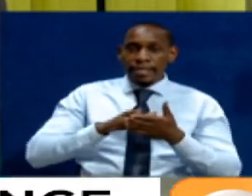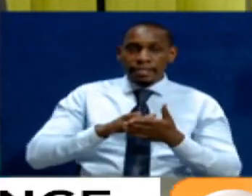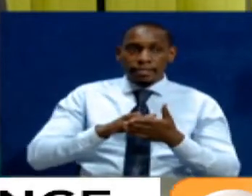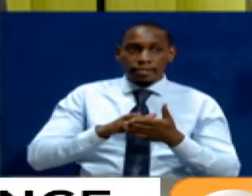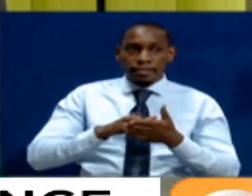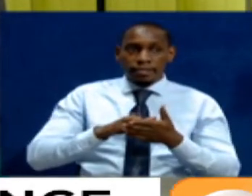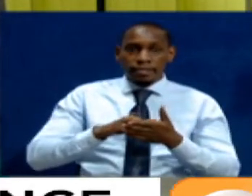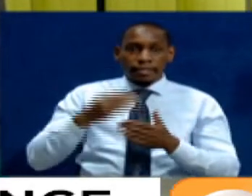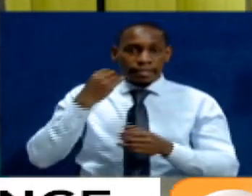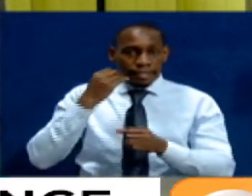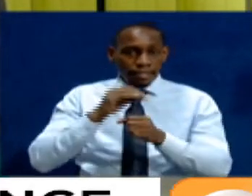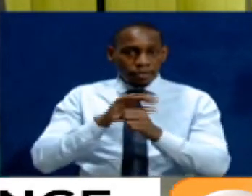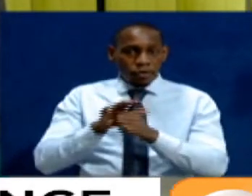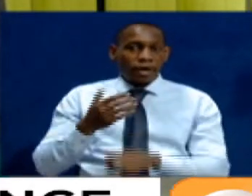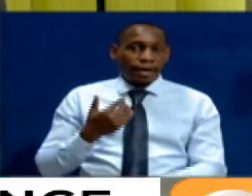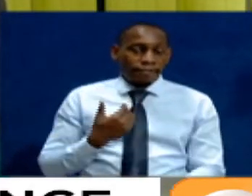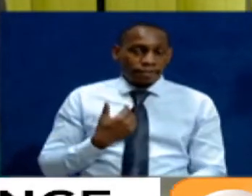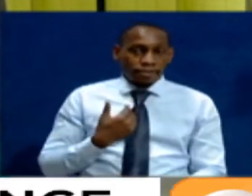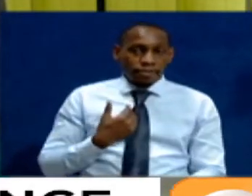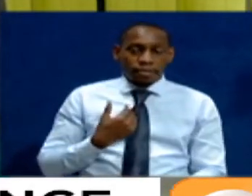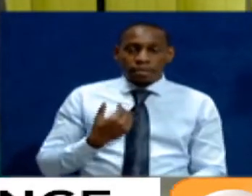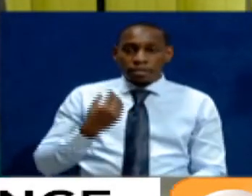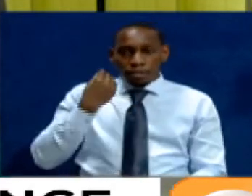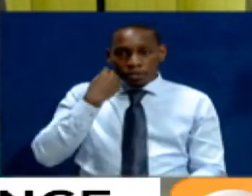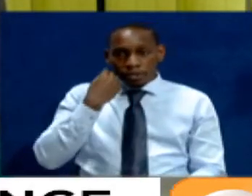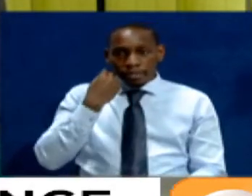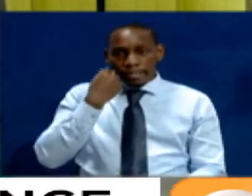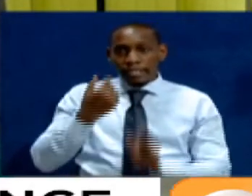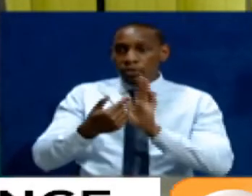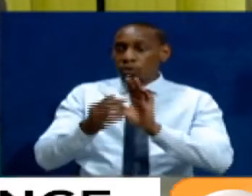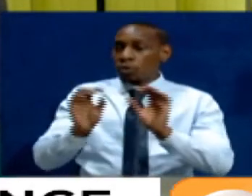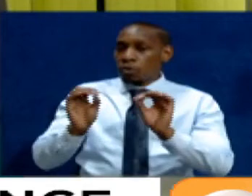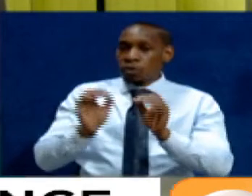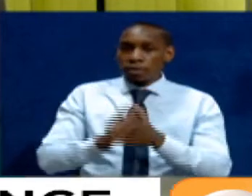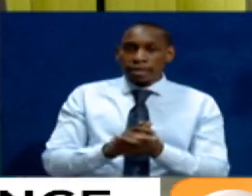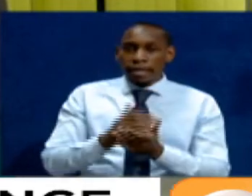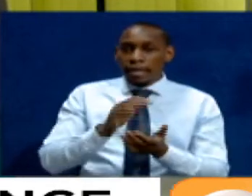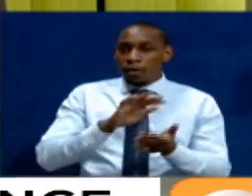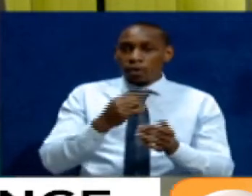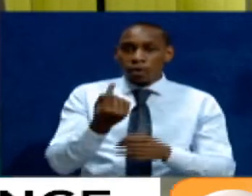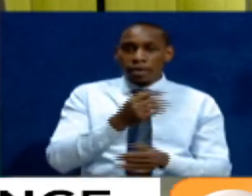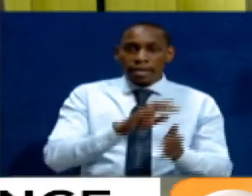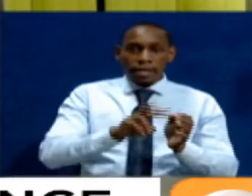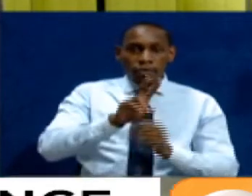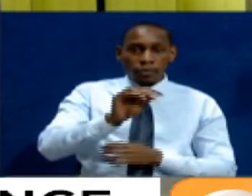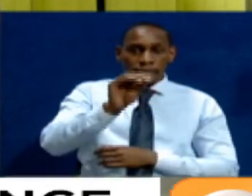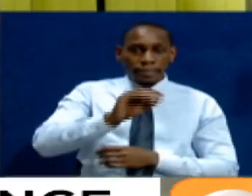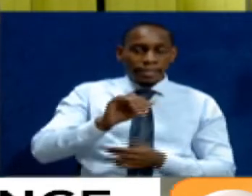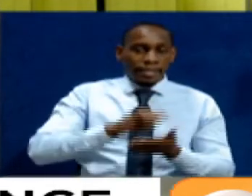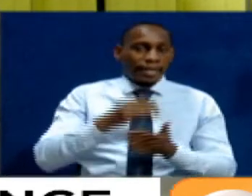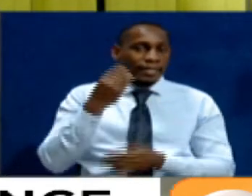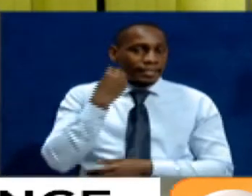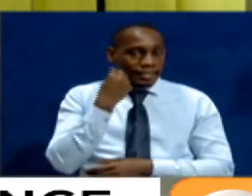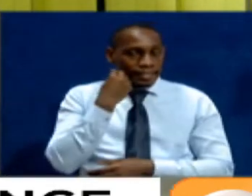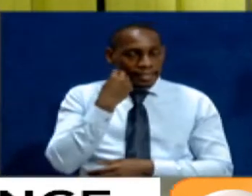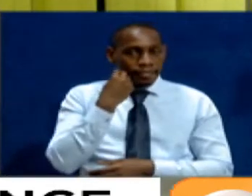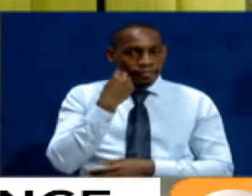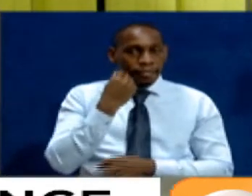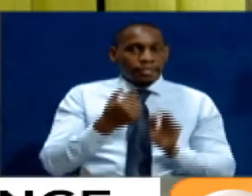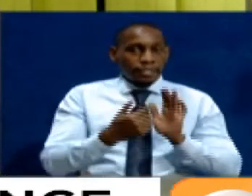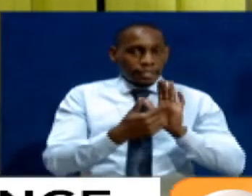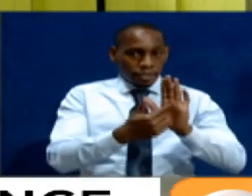get infected with COVID have no symptoms. It's only about 20% who really get sick from this